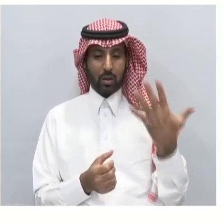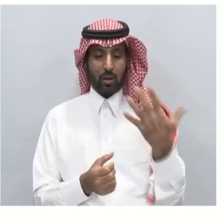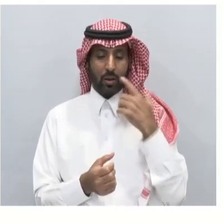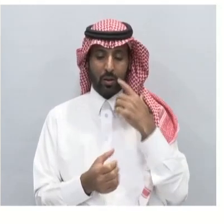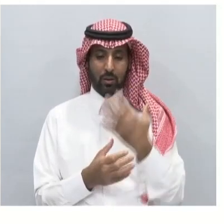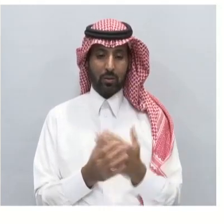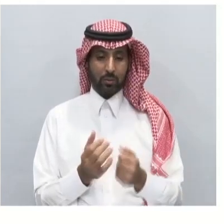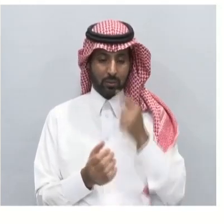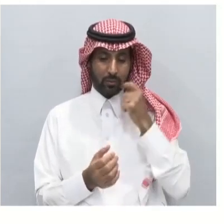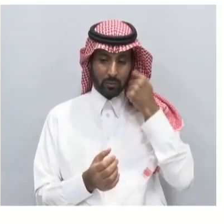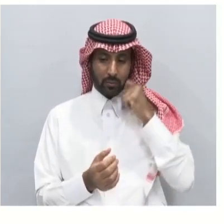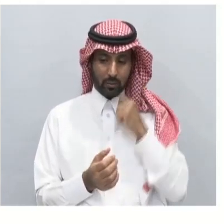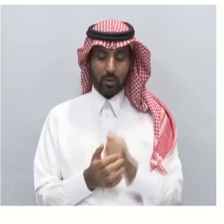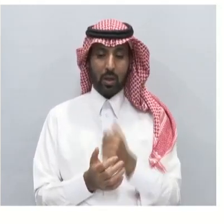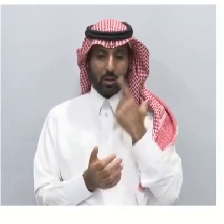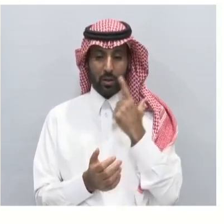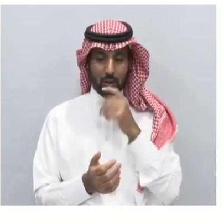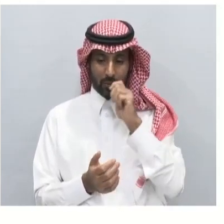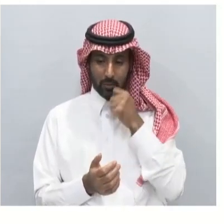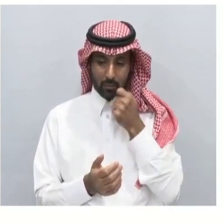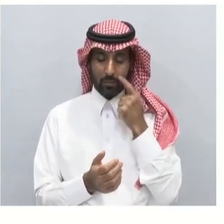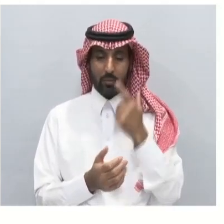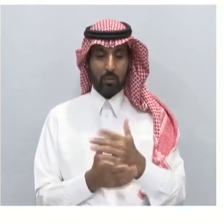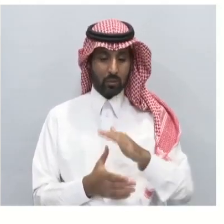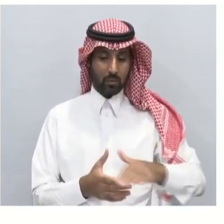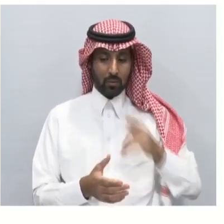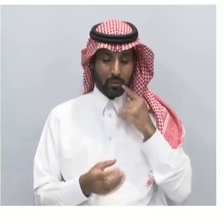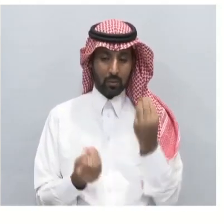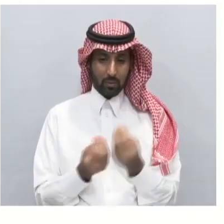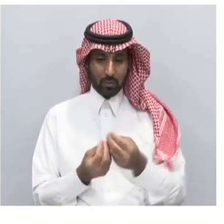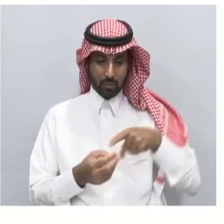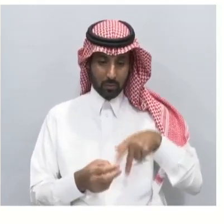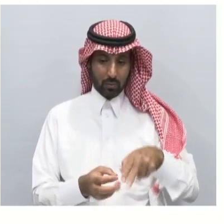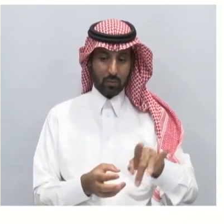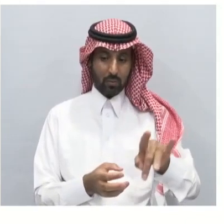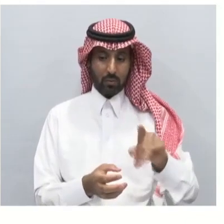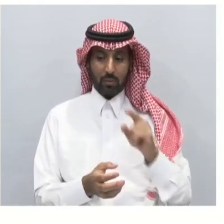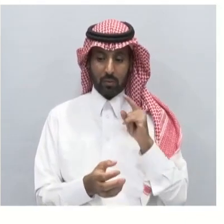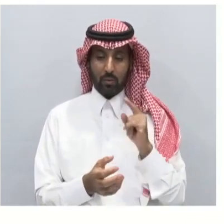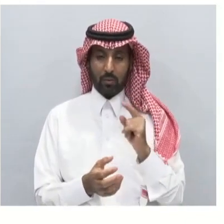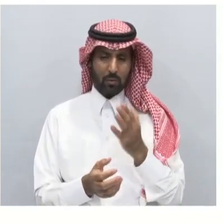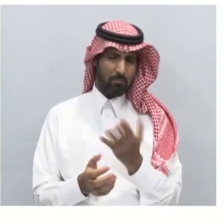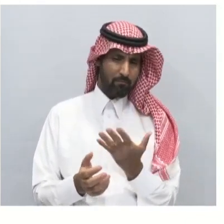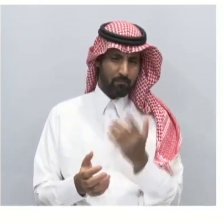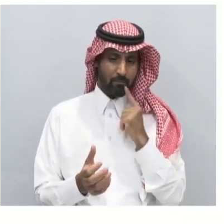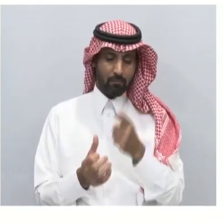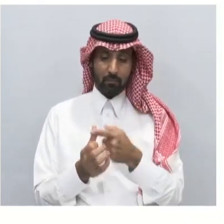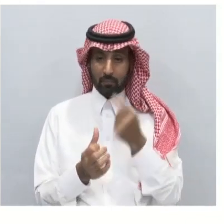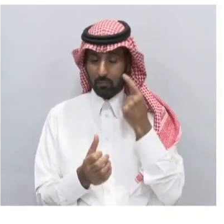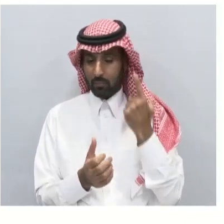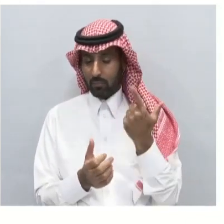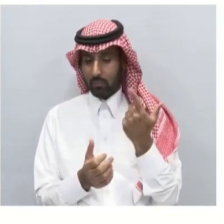and 7-year-old son asked me to take them. I wasn't sure about the